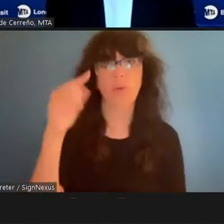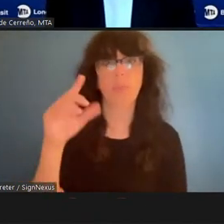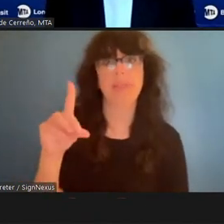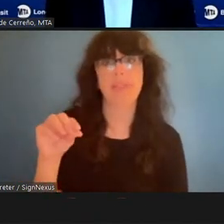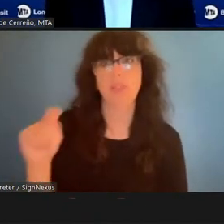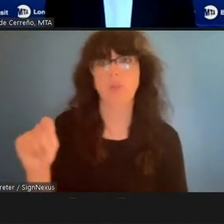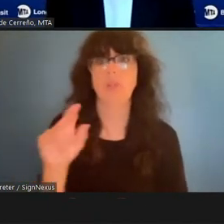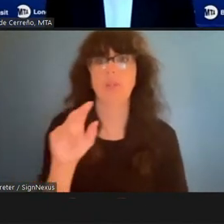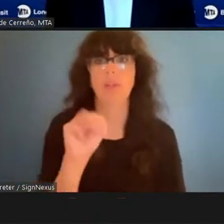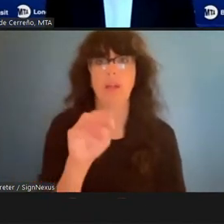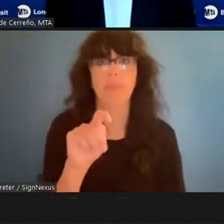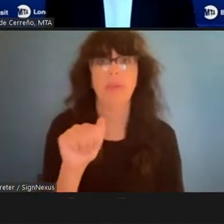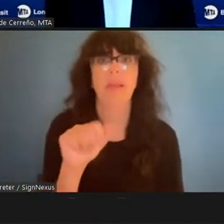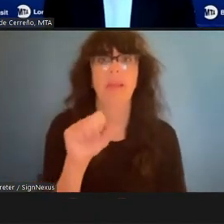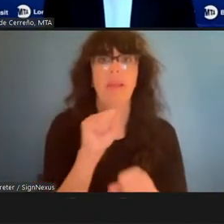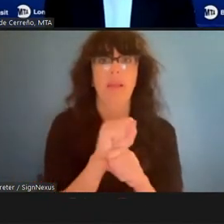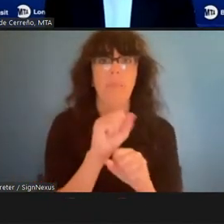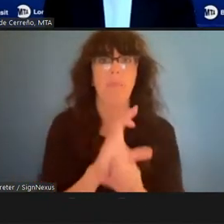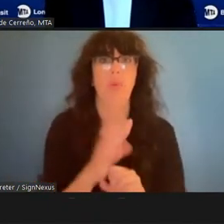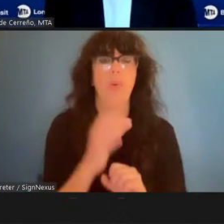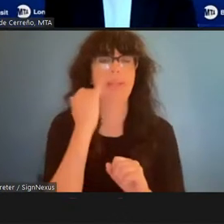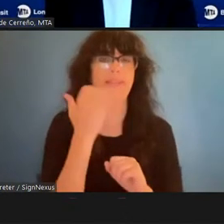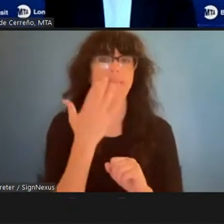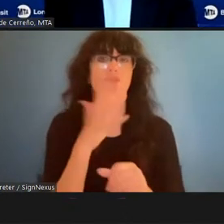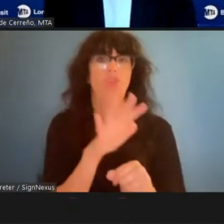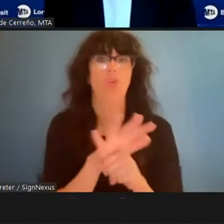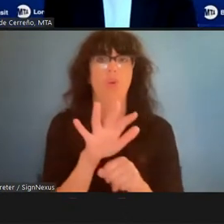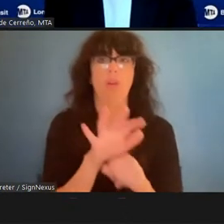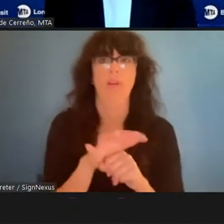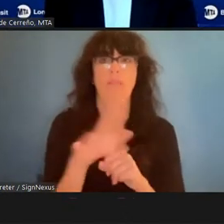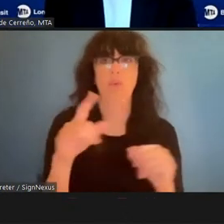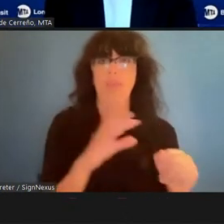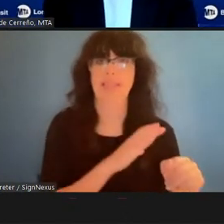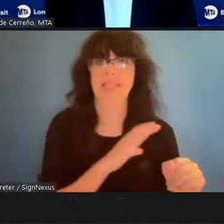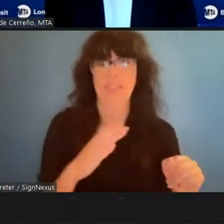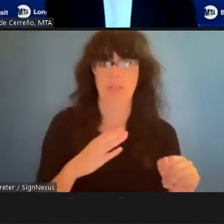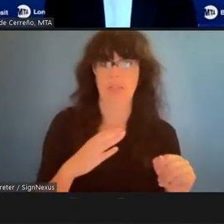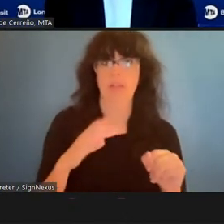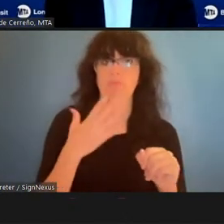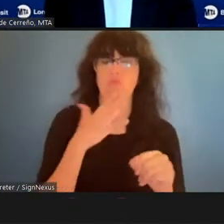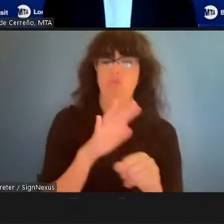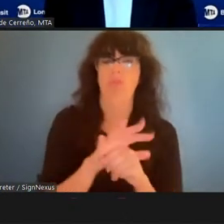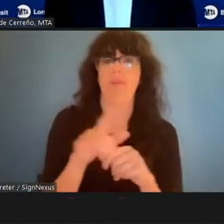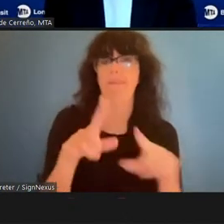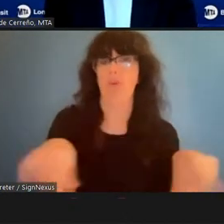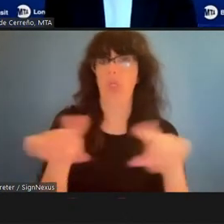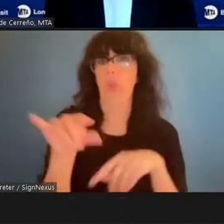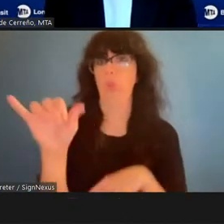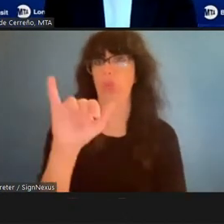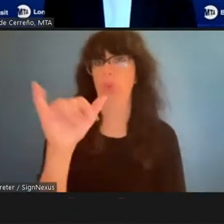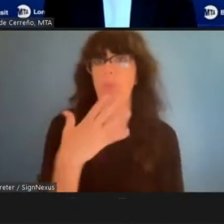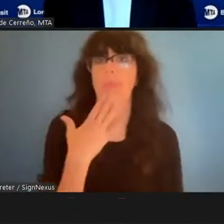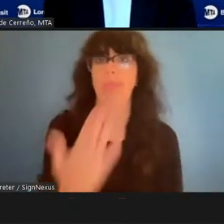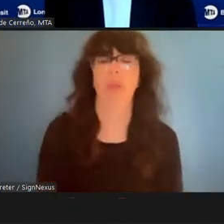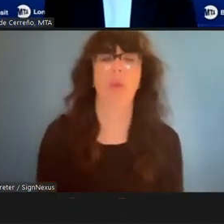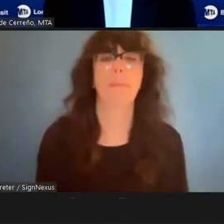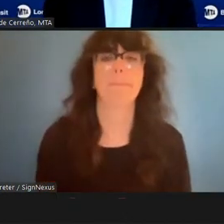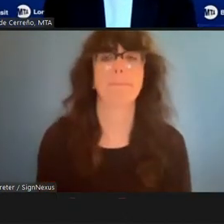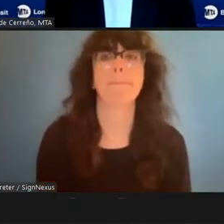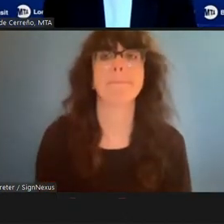employees if it's good enough for your citizens to pay it's good enough for you to as well thank you thank